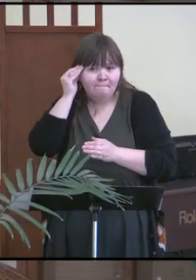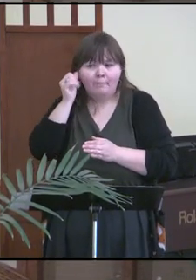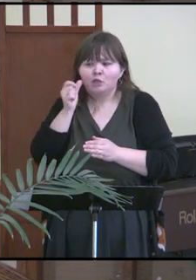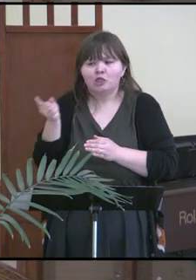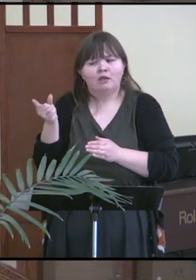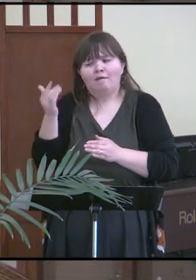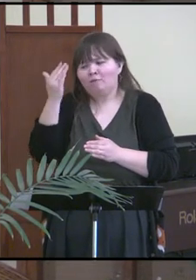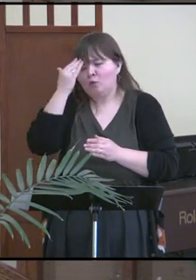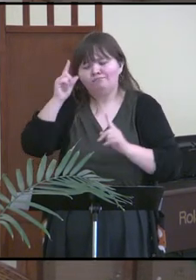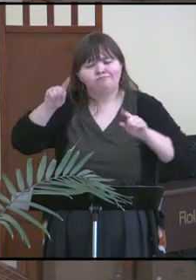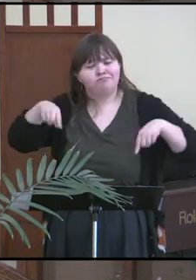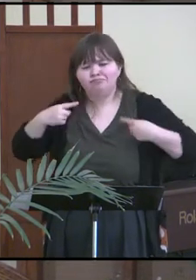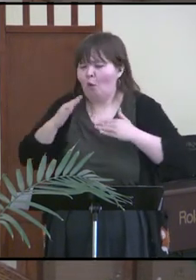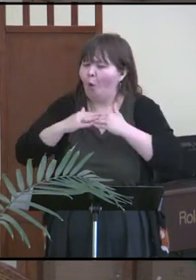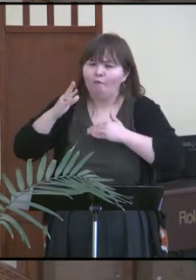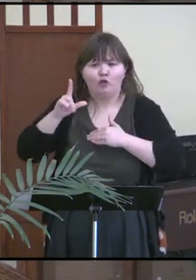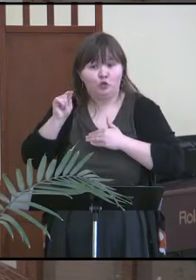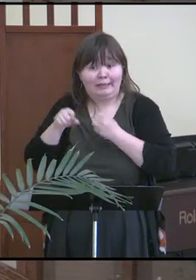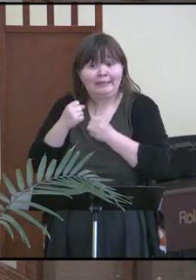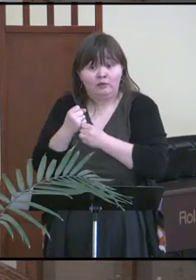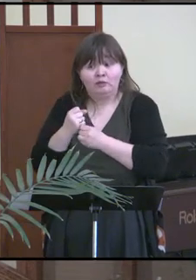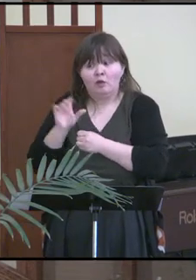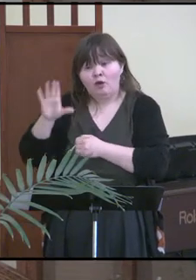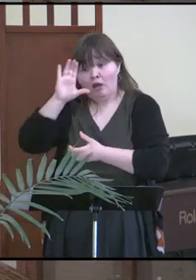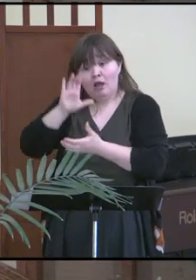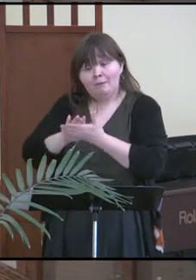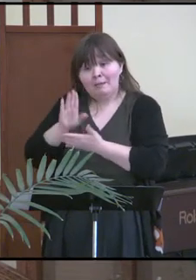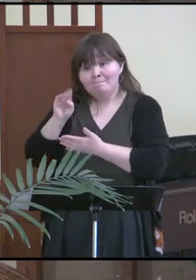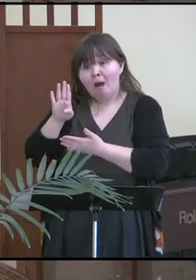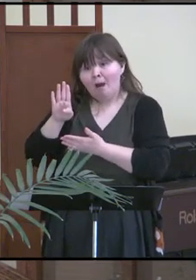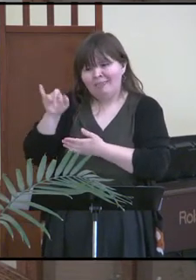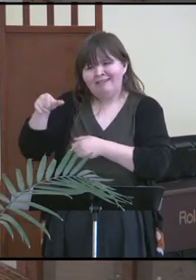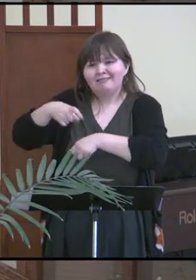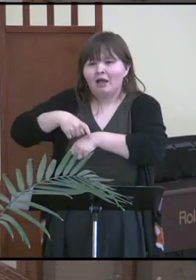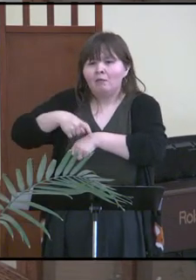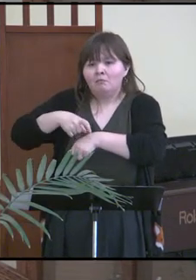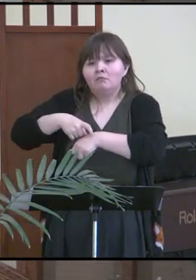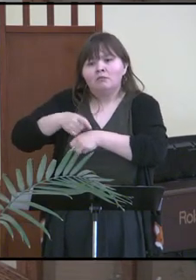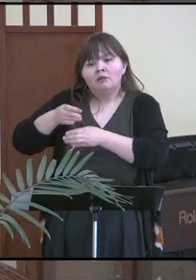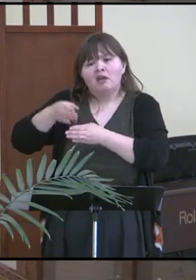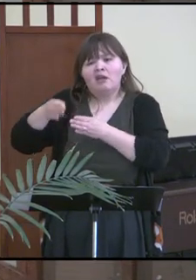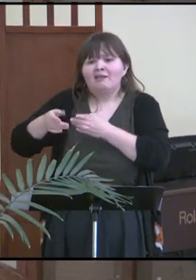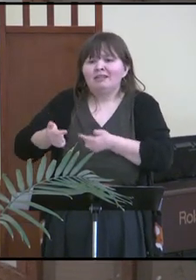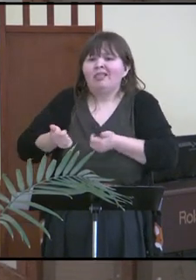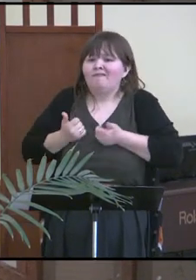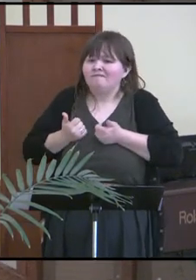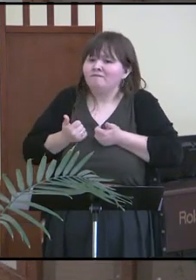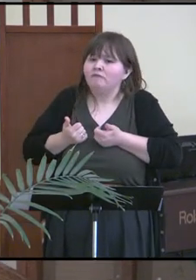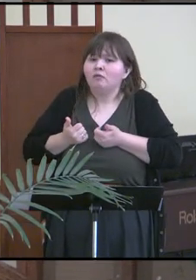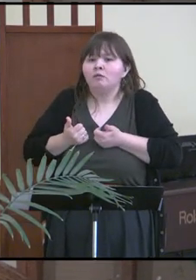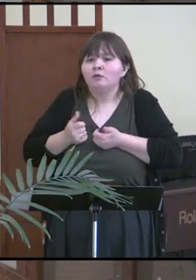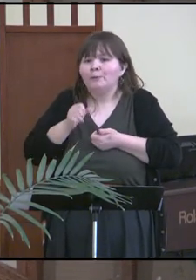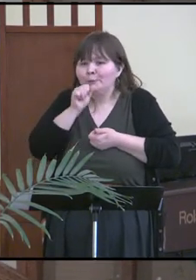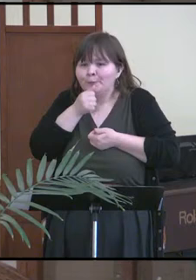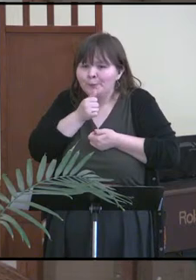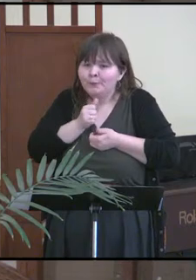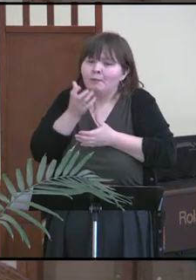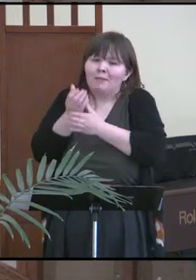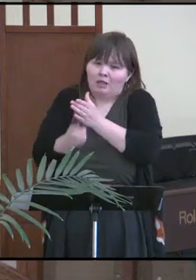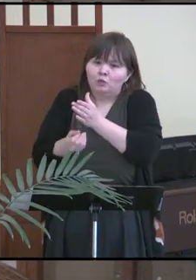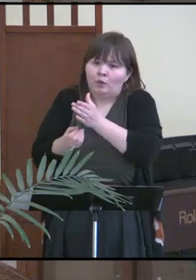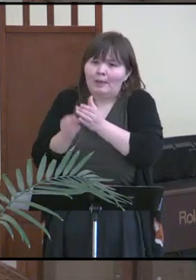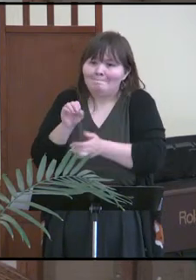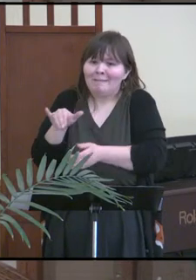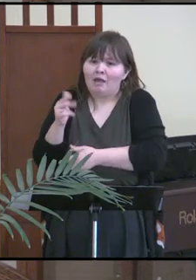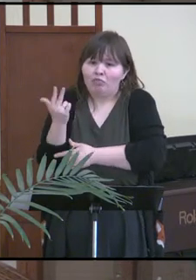over 20 years. Bob, her husband, at that time was at the end of his life, and he subsequently passed away on